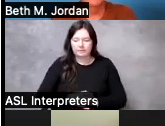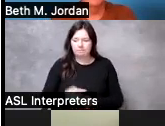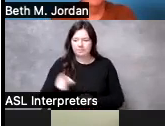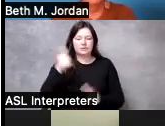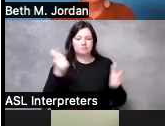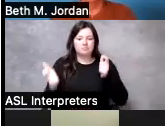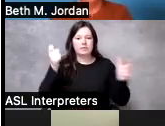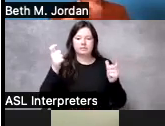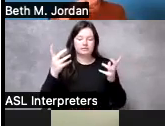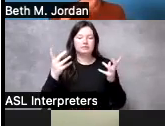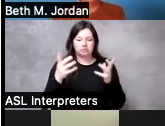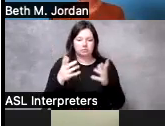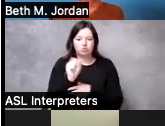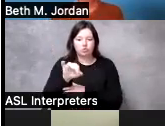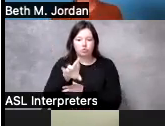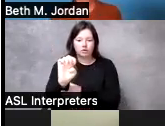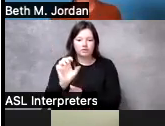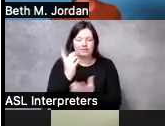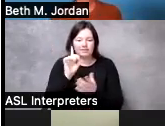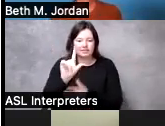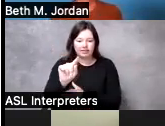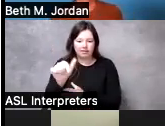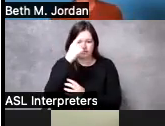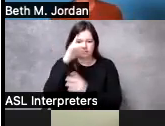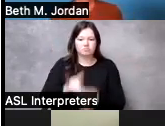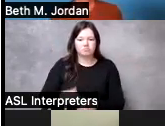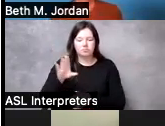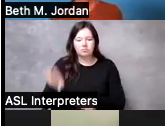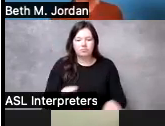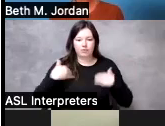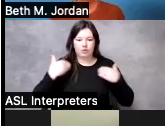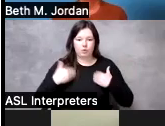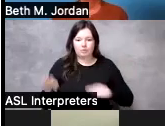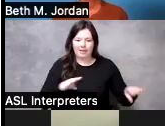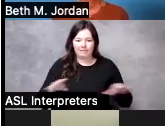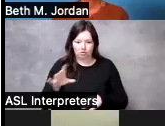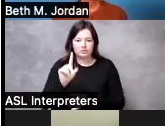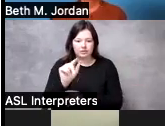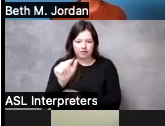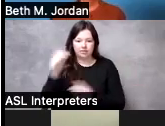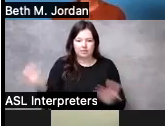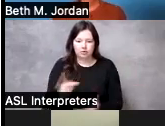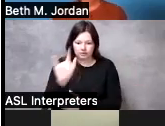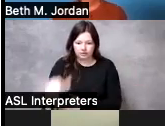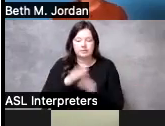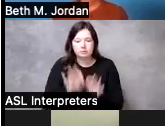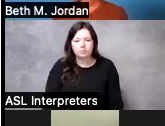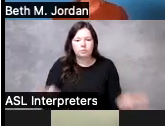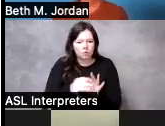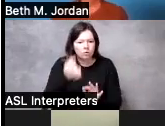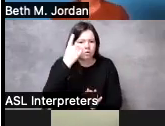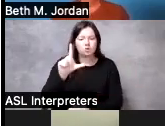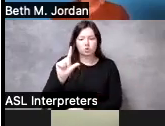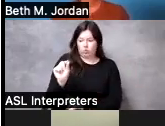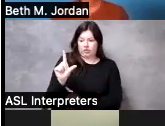data for youth in Kentucky. It's important to note that the KIP survey was not administered in 2020 due to COVID, so